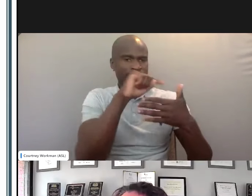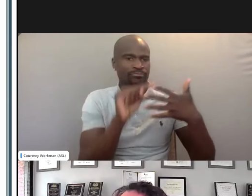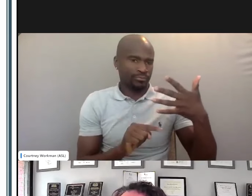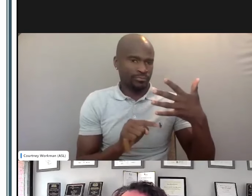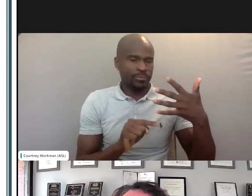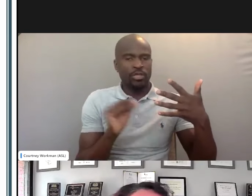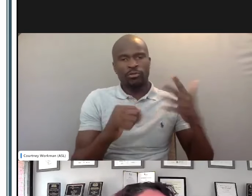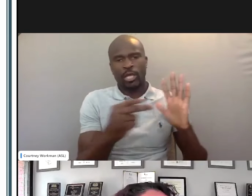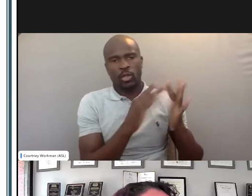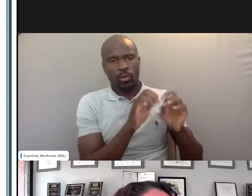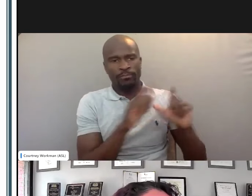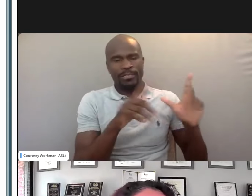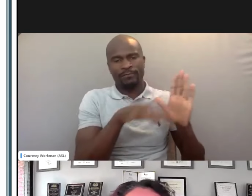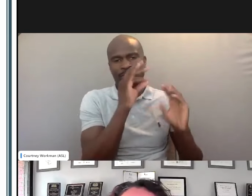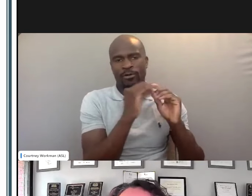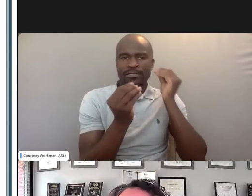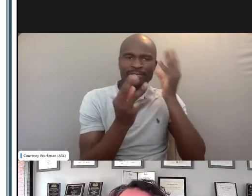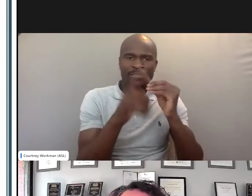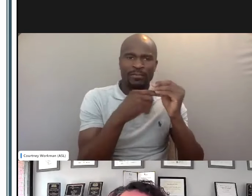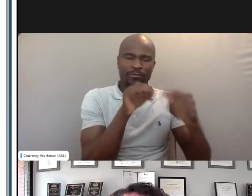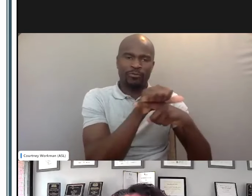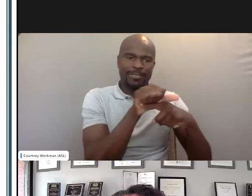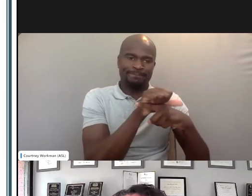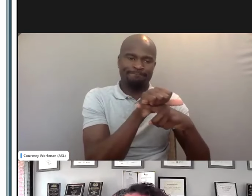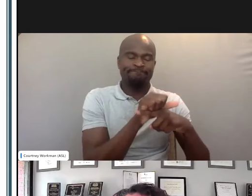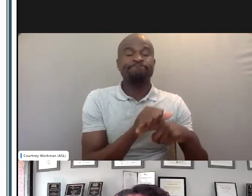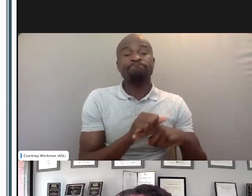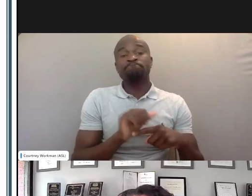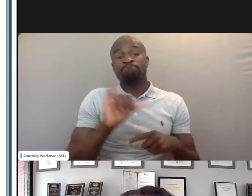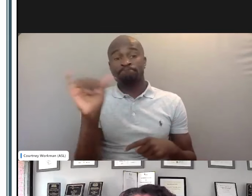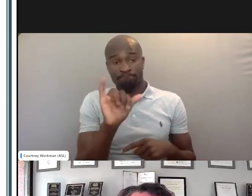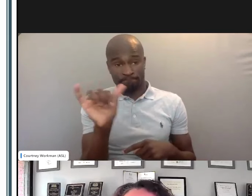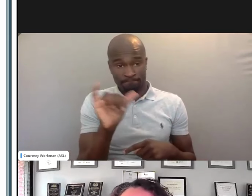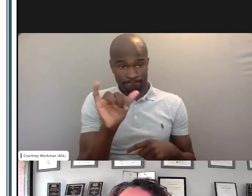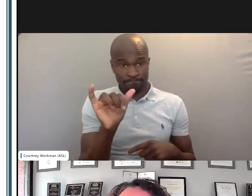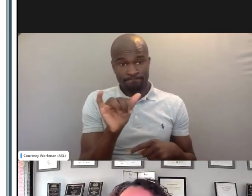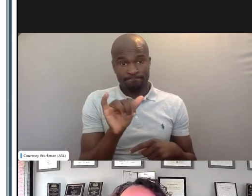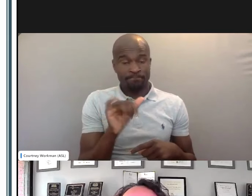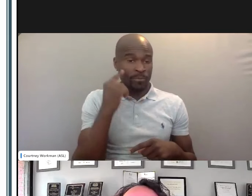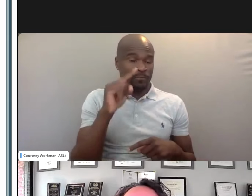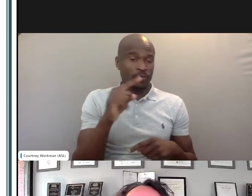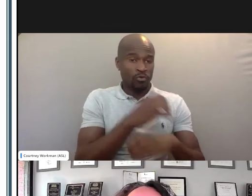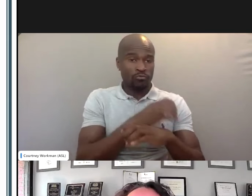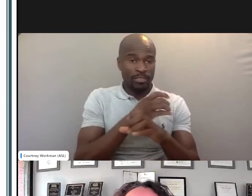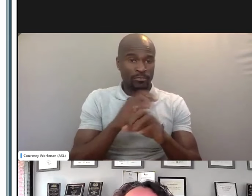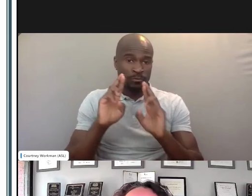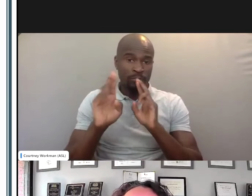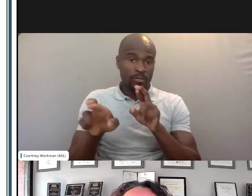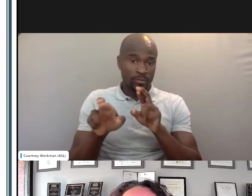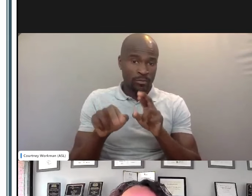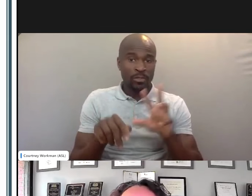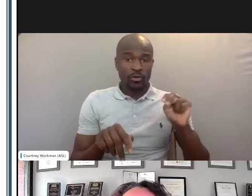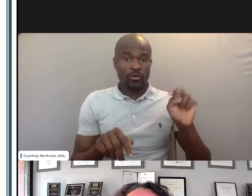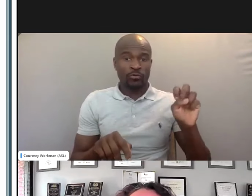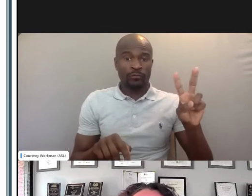trainings. In addition to the training on their crisis response approach, they also do